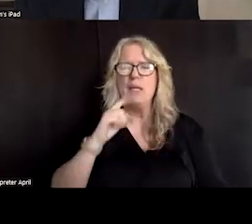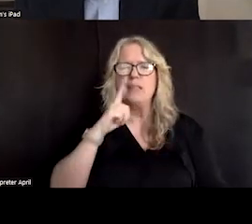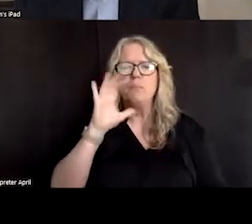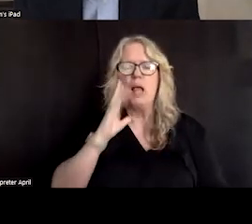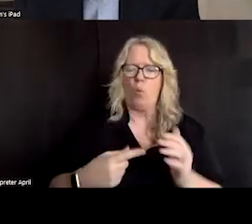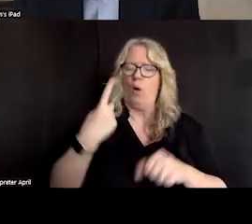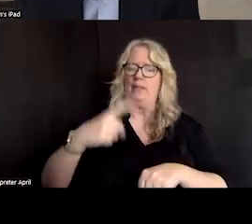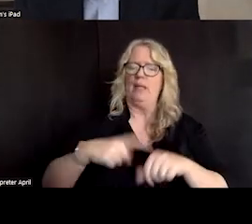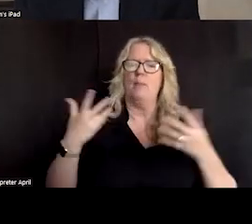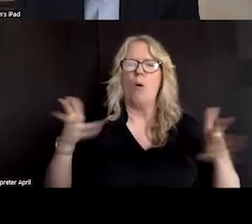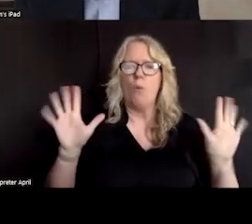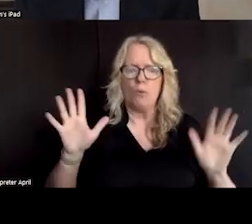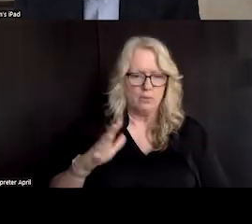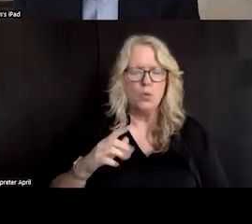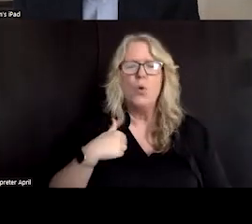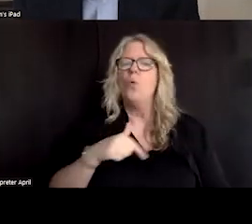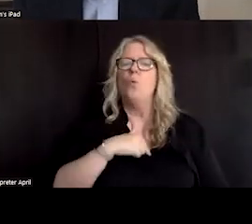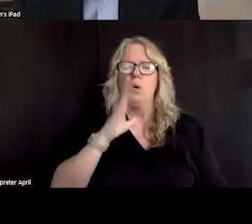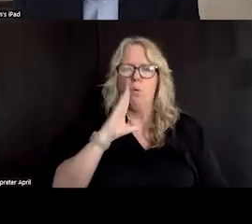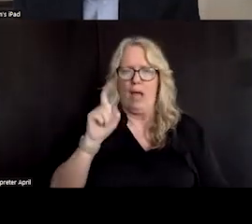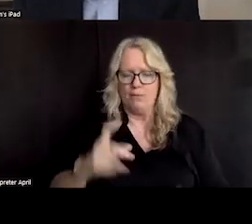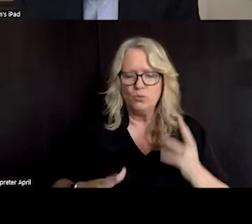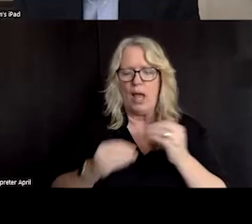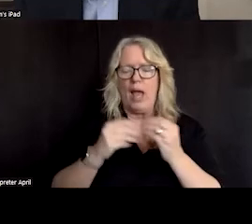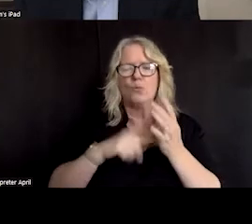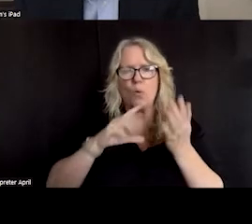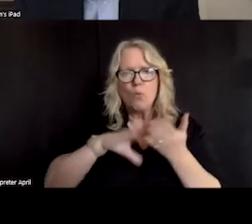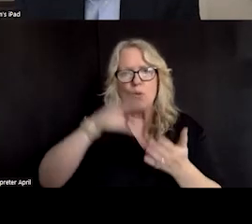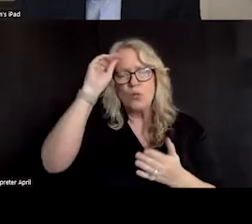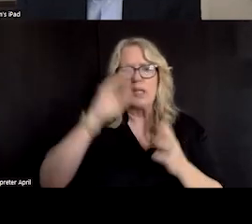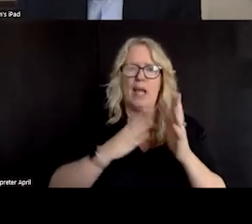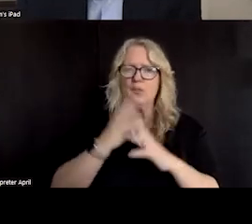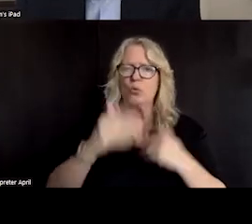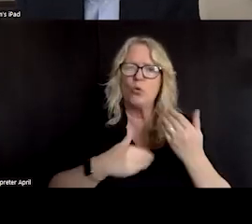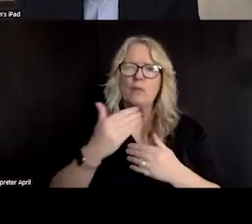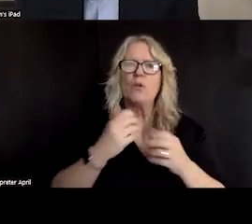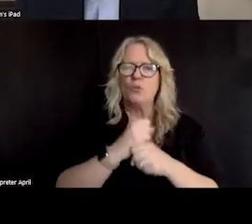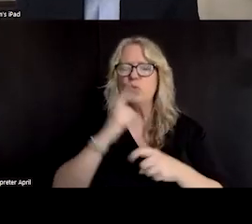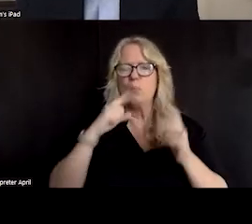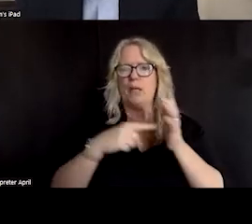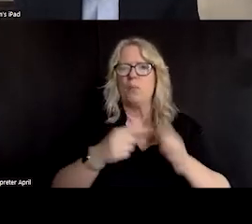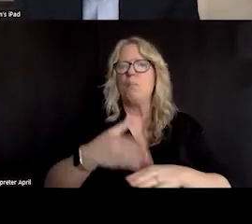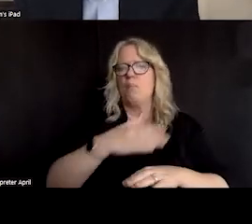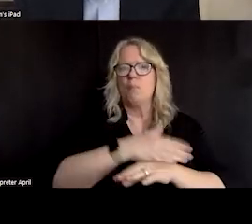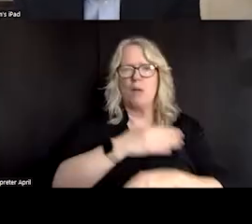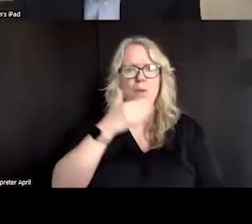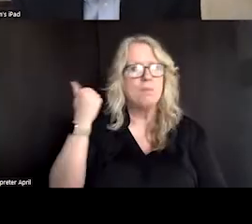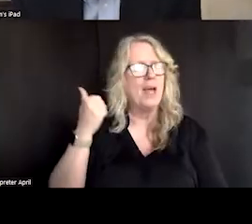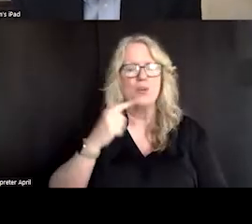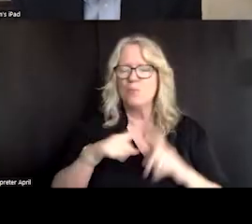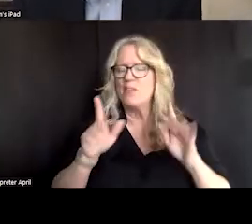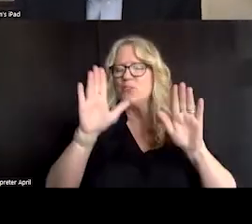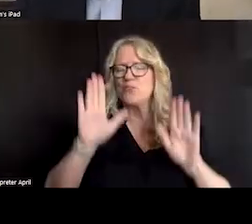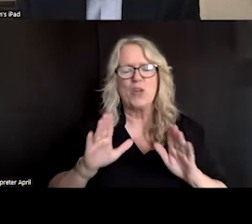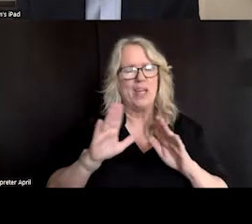one-time only. We're going to have to add what we're learning as we go forward to make the model better. So, but this is a great